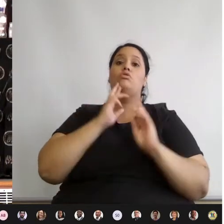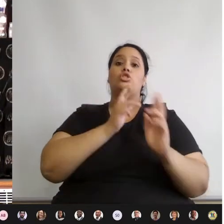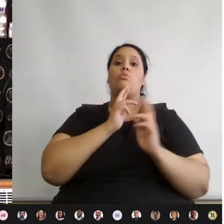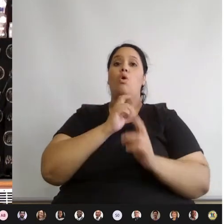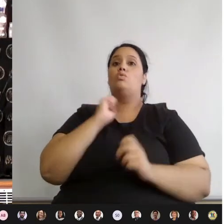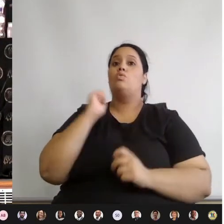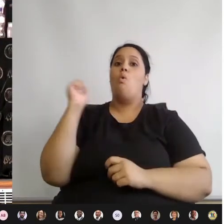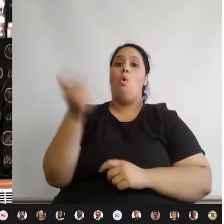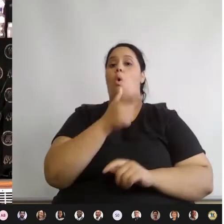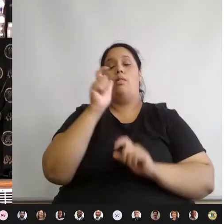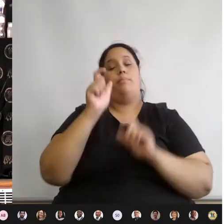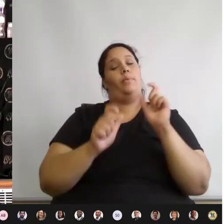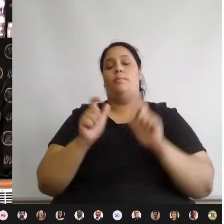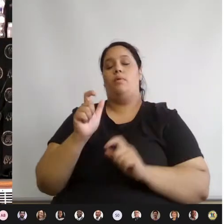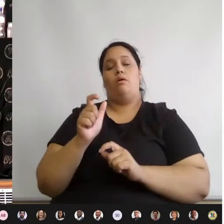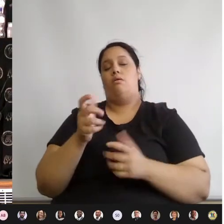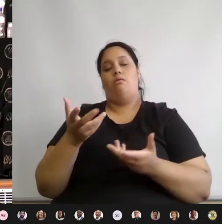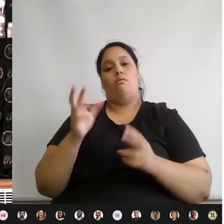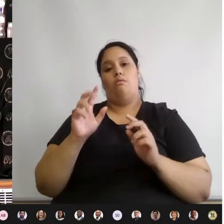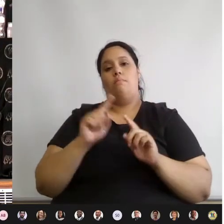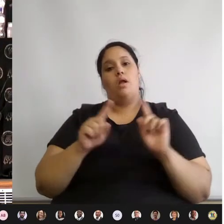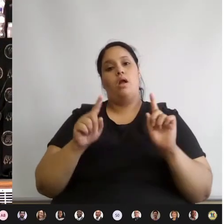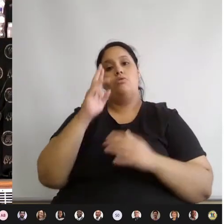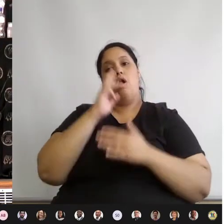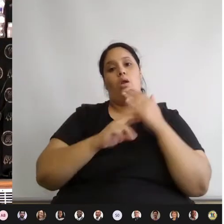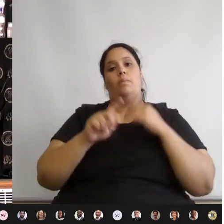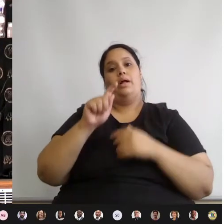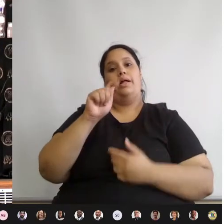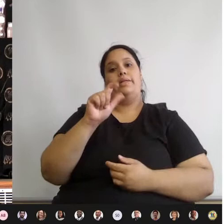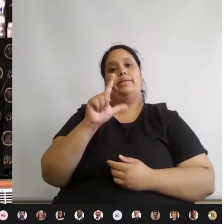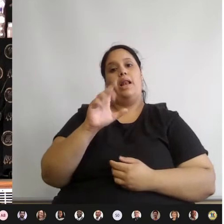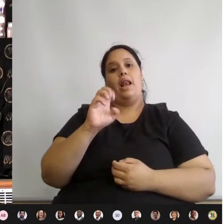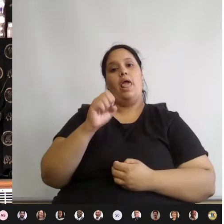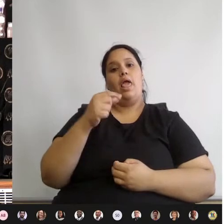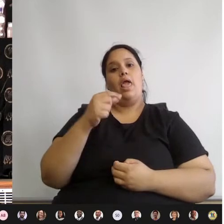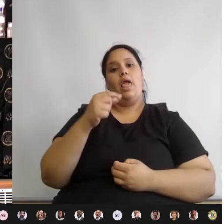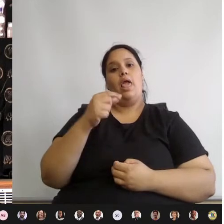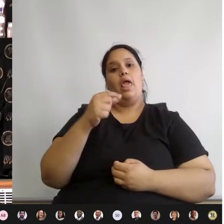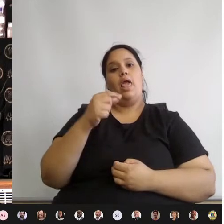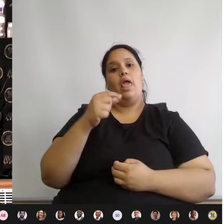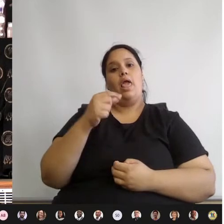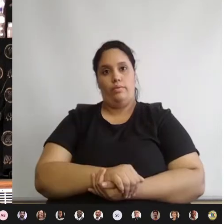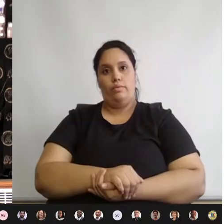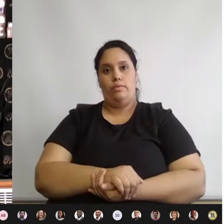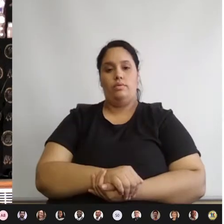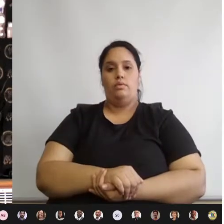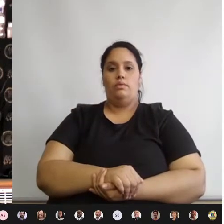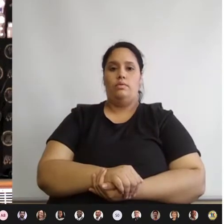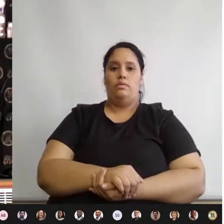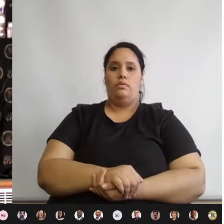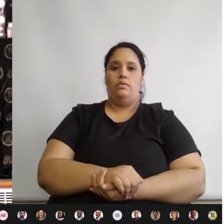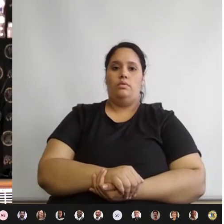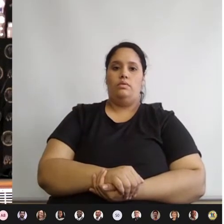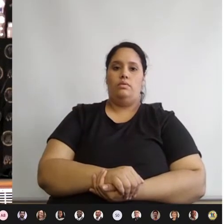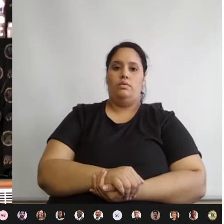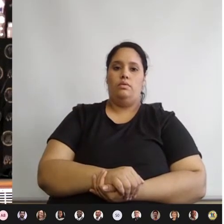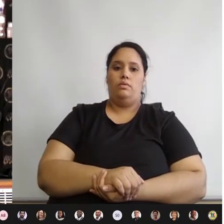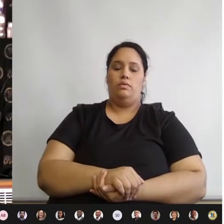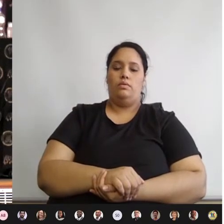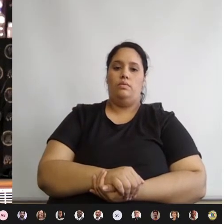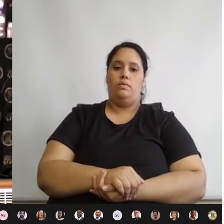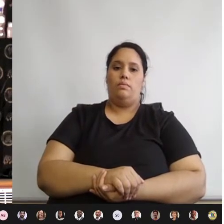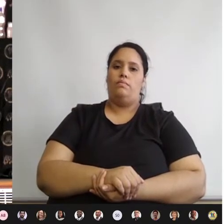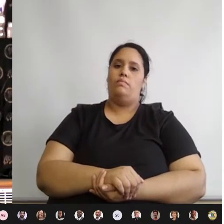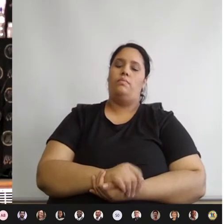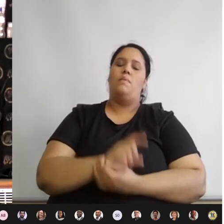but Honourable Klego, I have to just two things